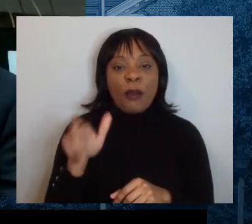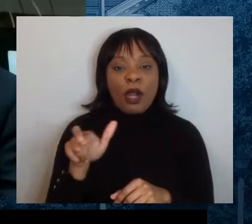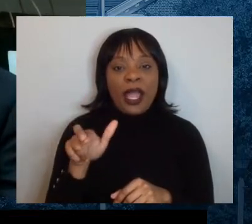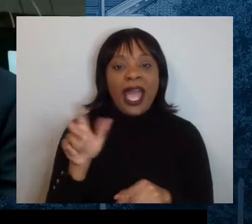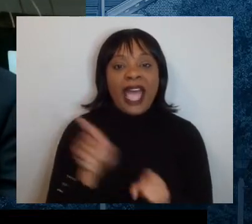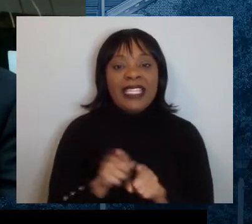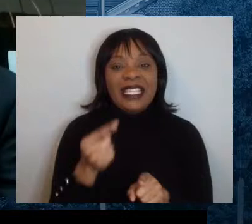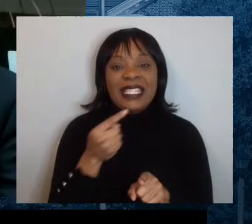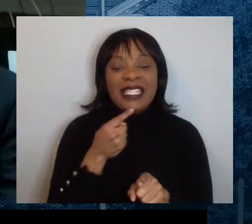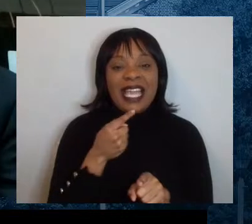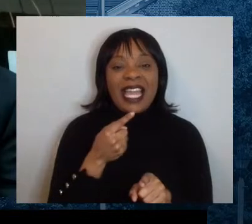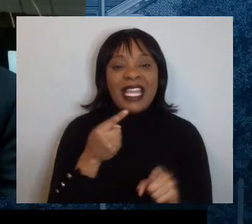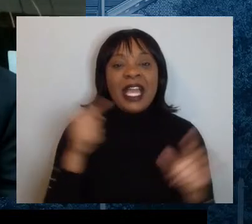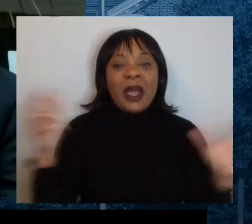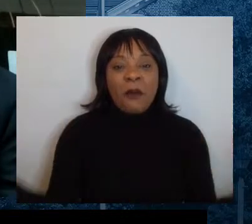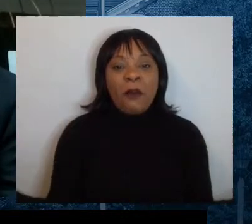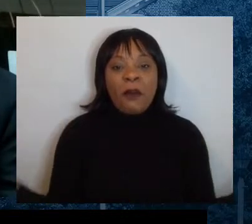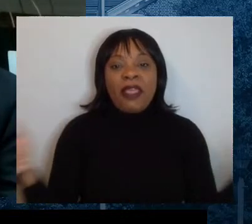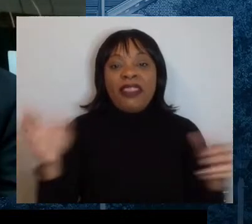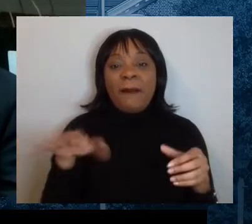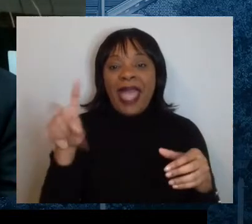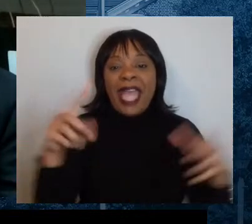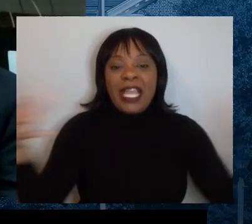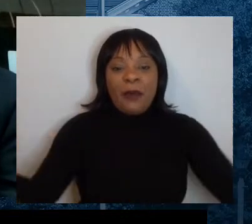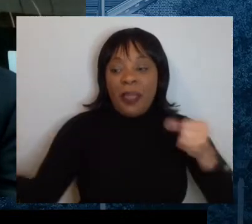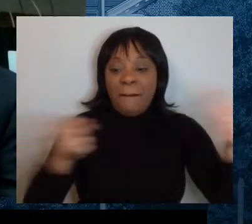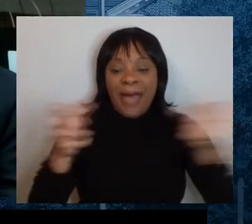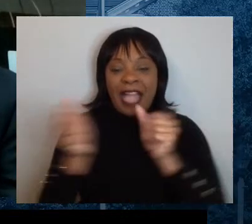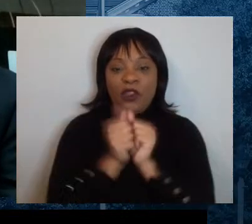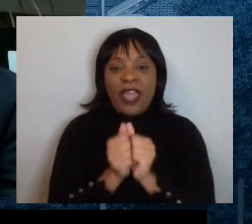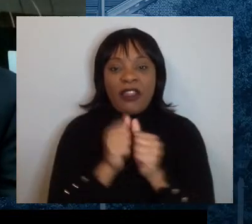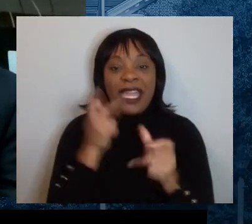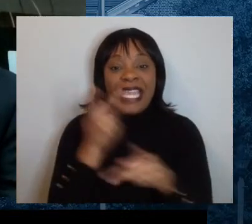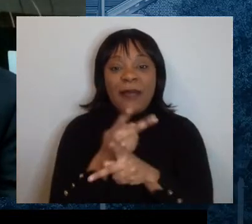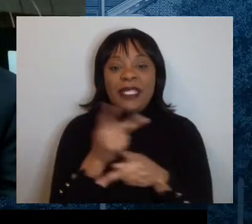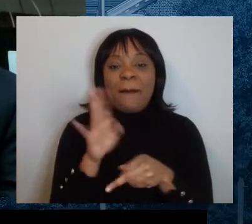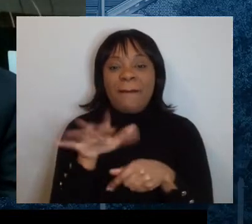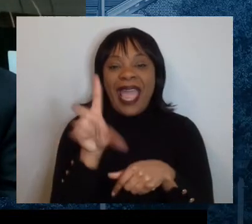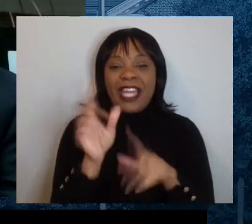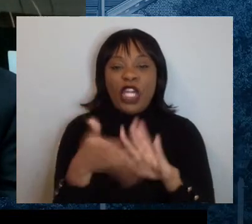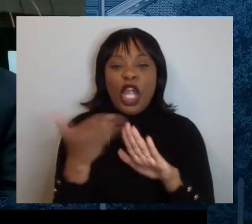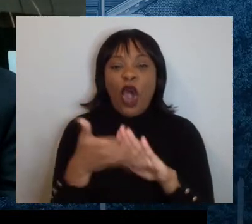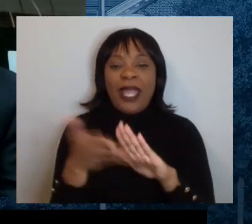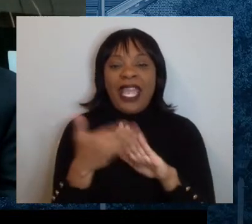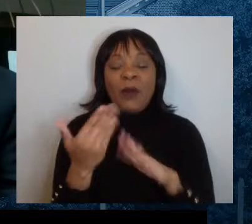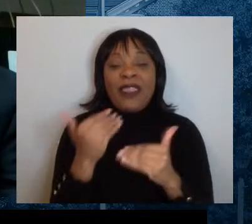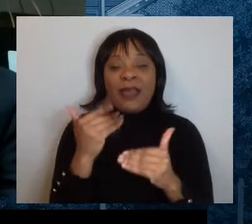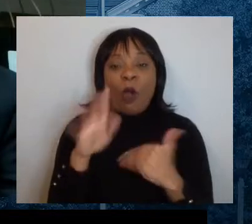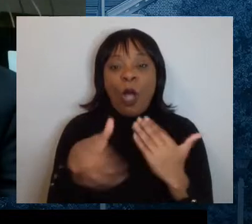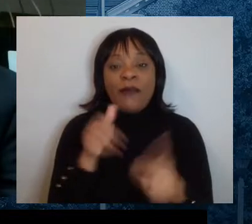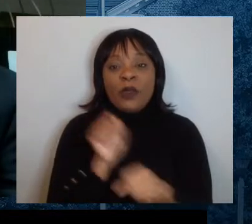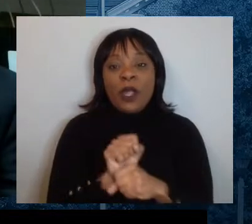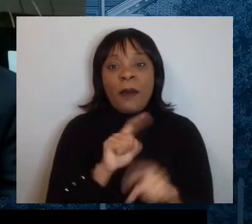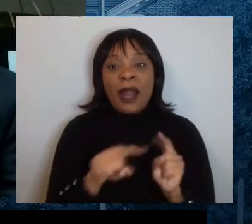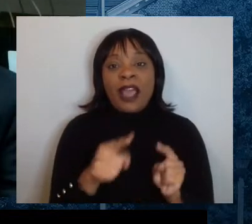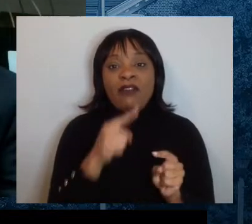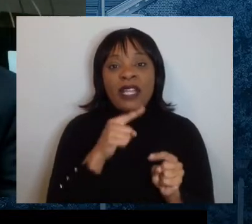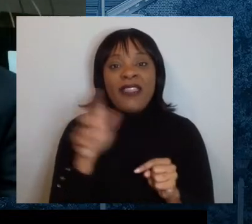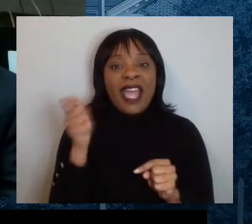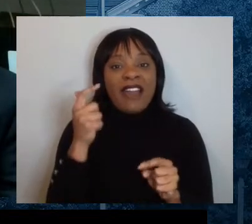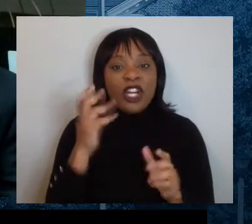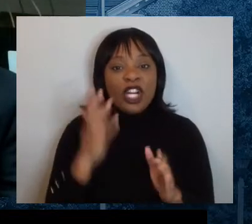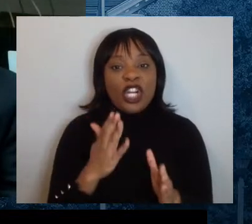band back together and keeps the band going. And we thank him for all of his work. But the governor